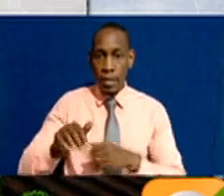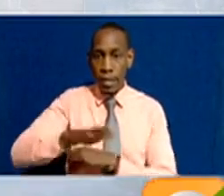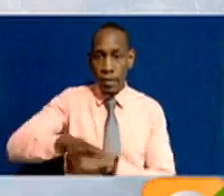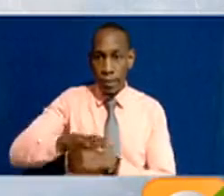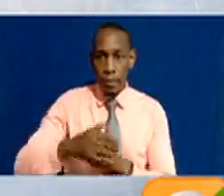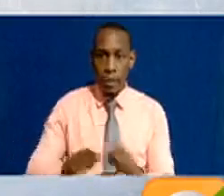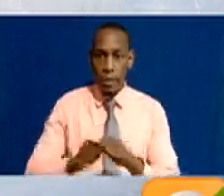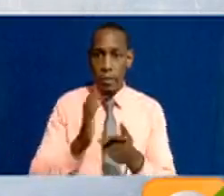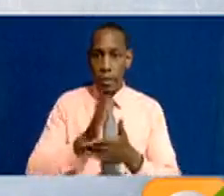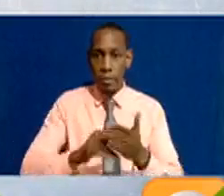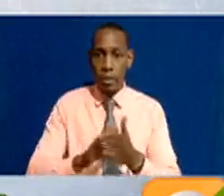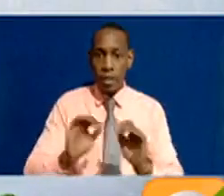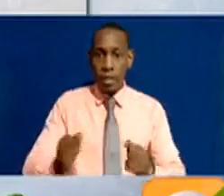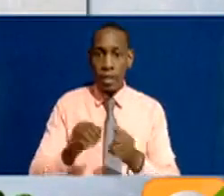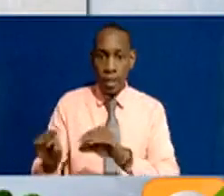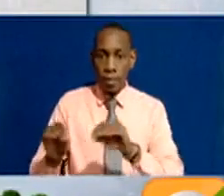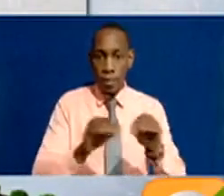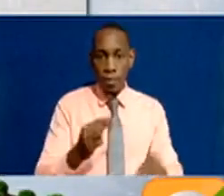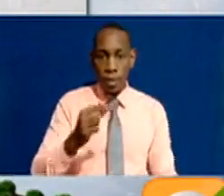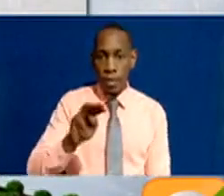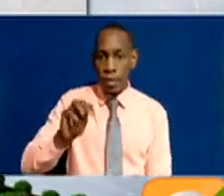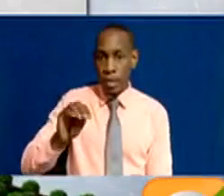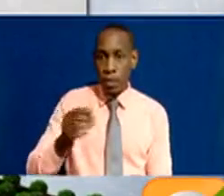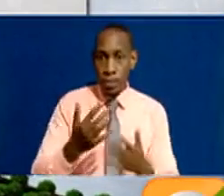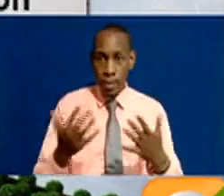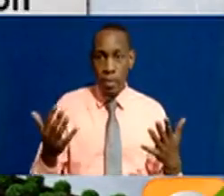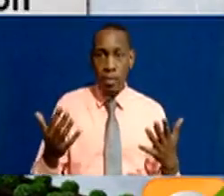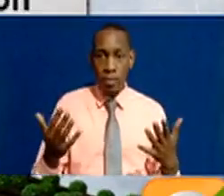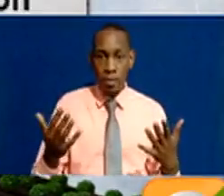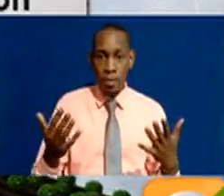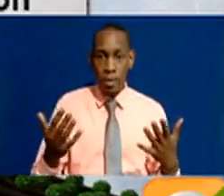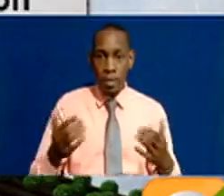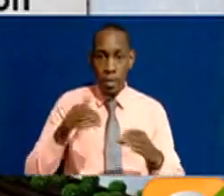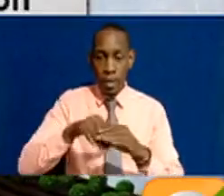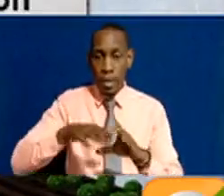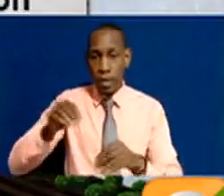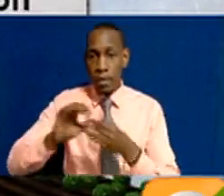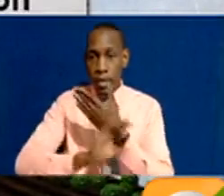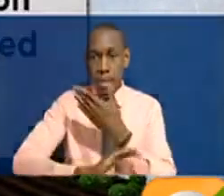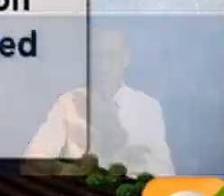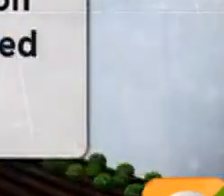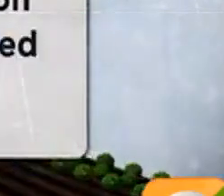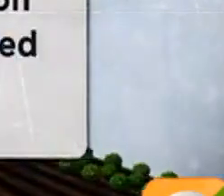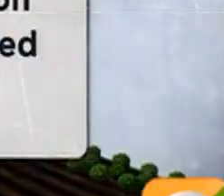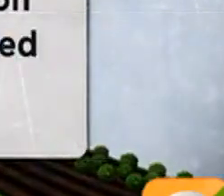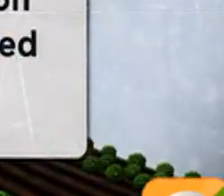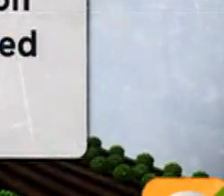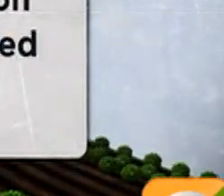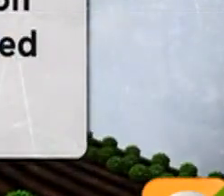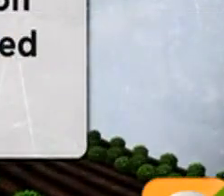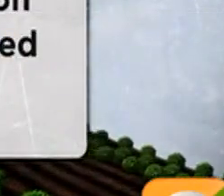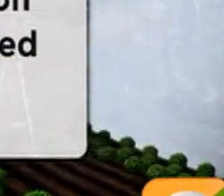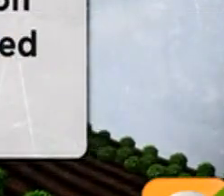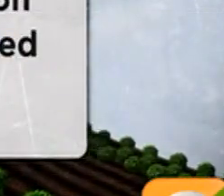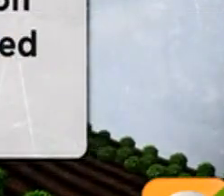environment. Ensure safe movement of genetically modified materials in and out of the country. And ensure